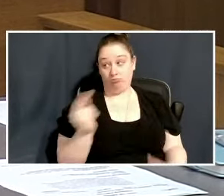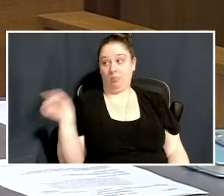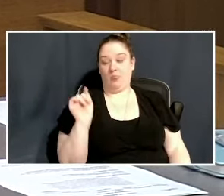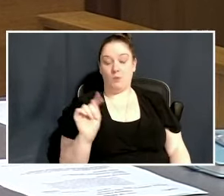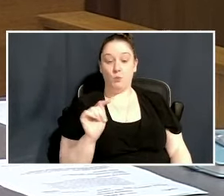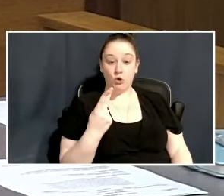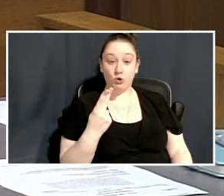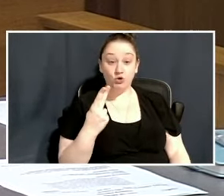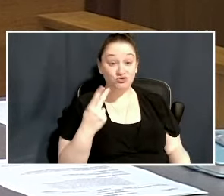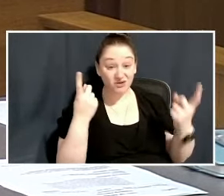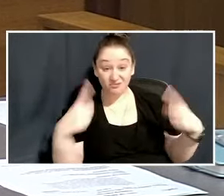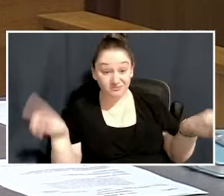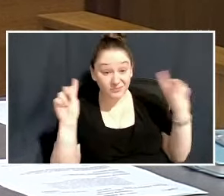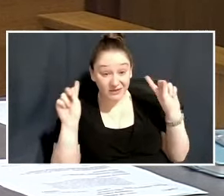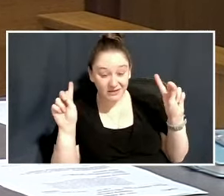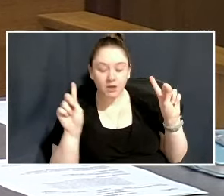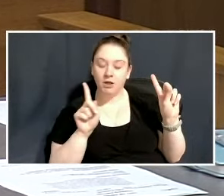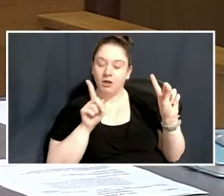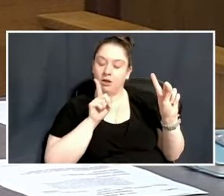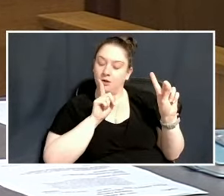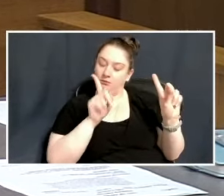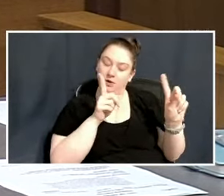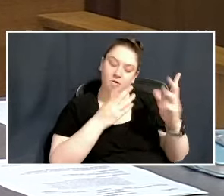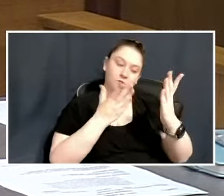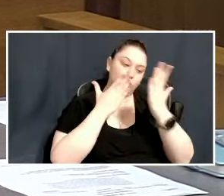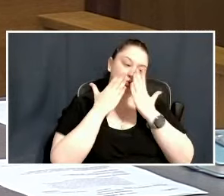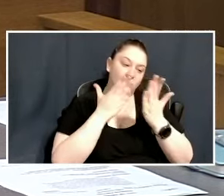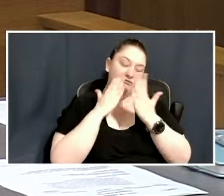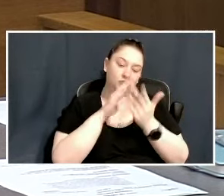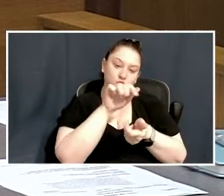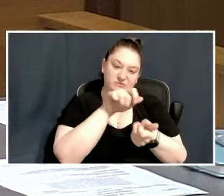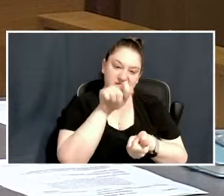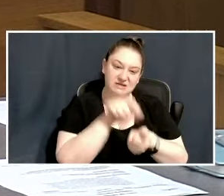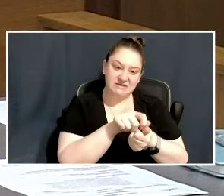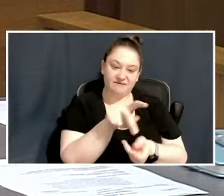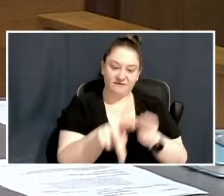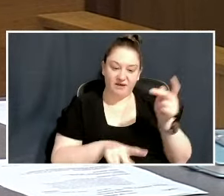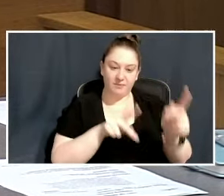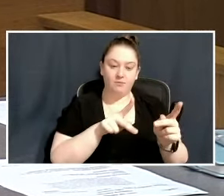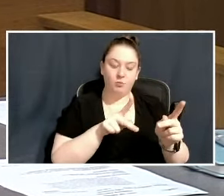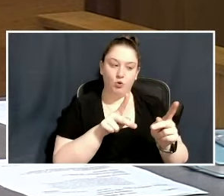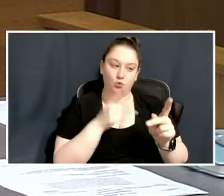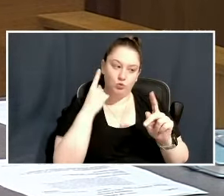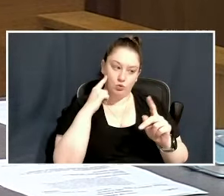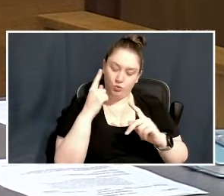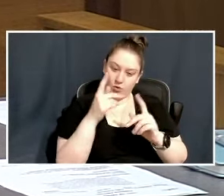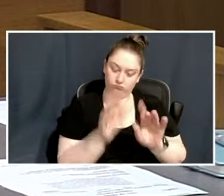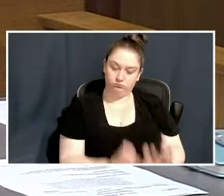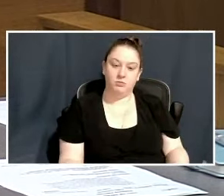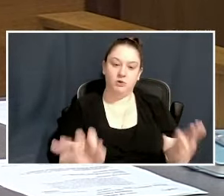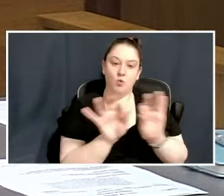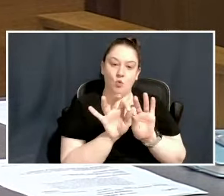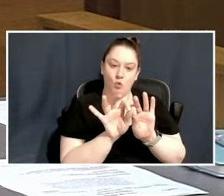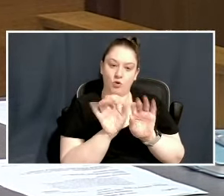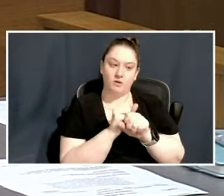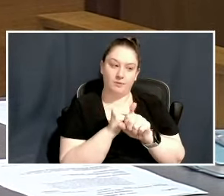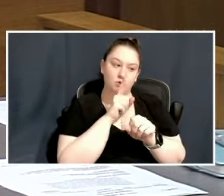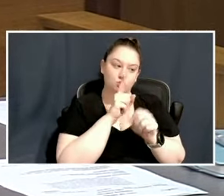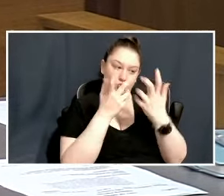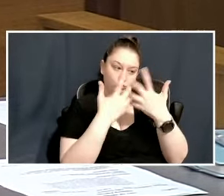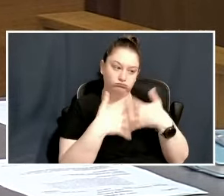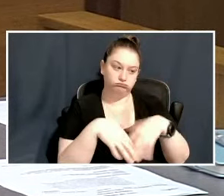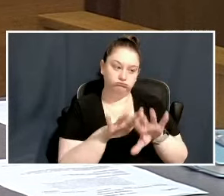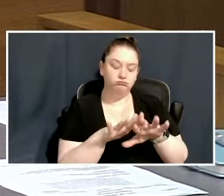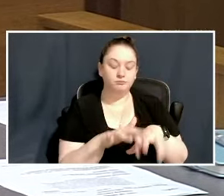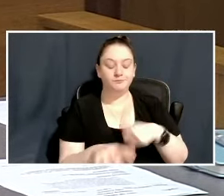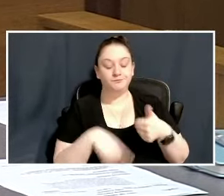debt of gratitude to key individuals who played pivotal roles. John Pascal,